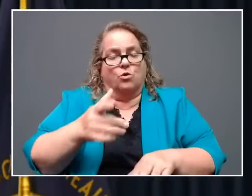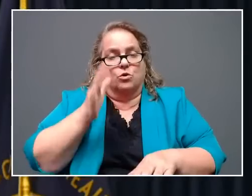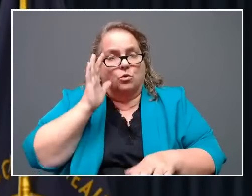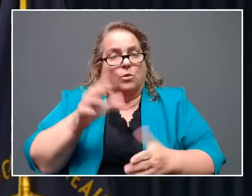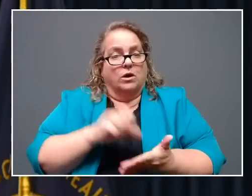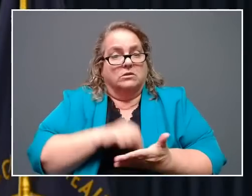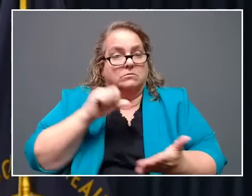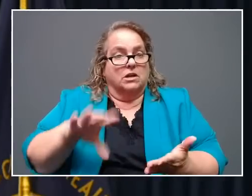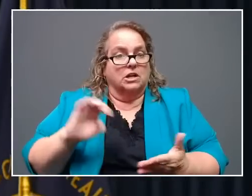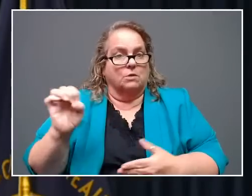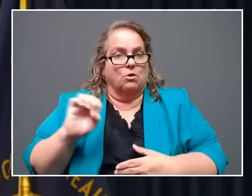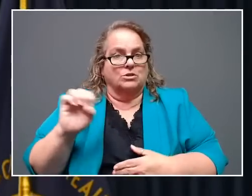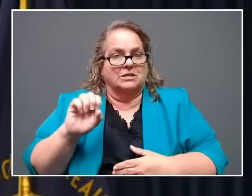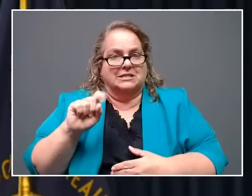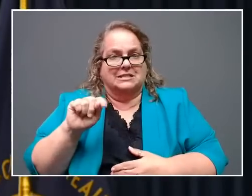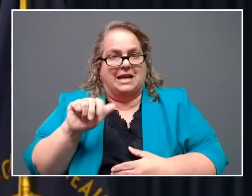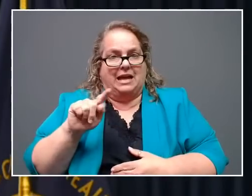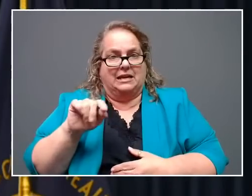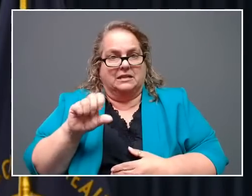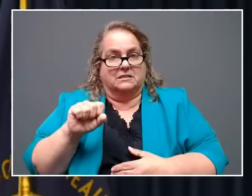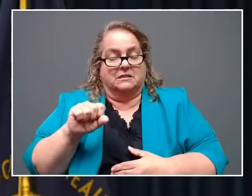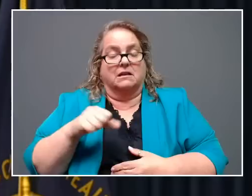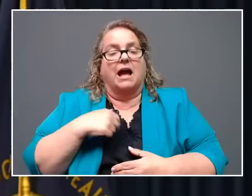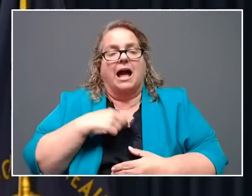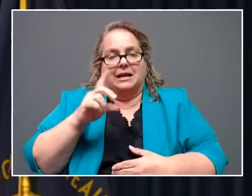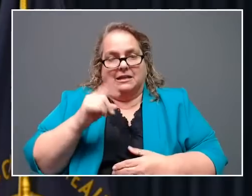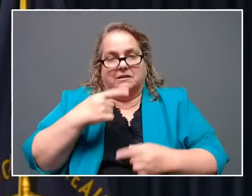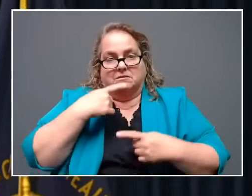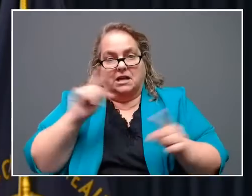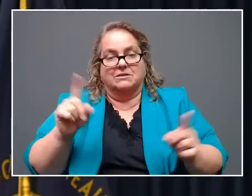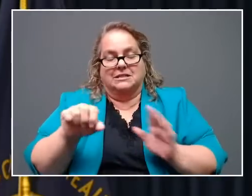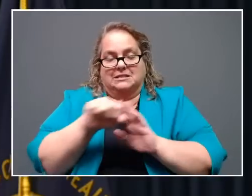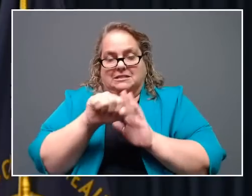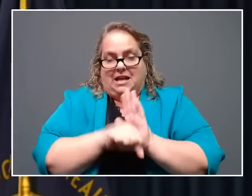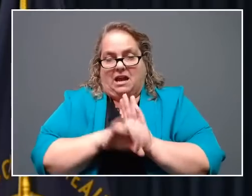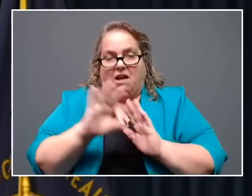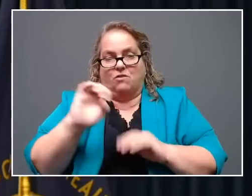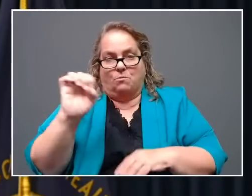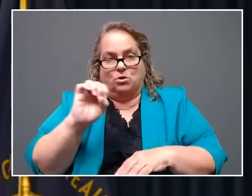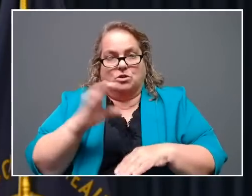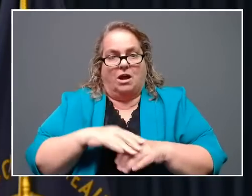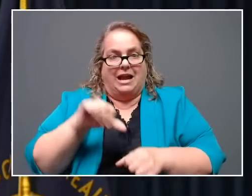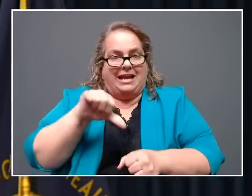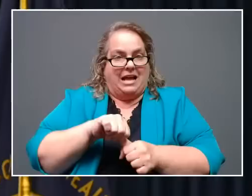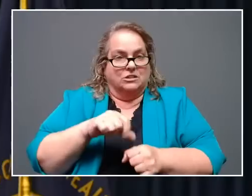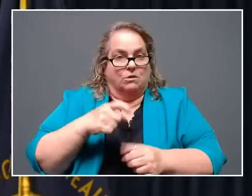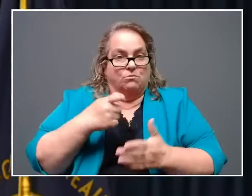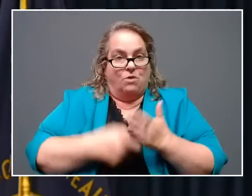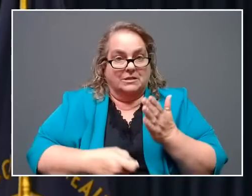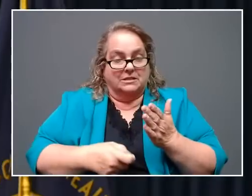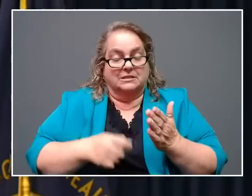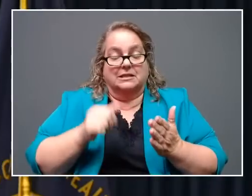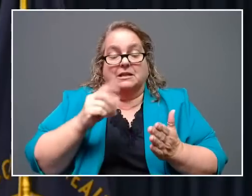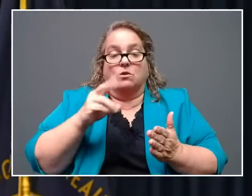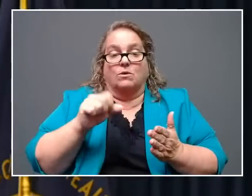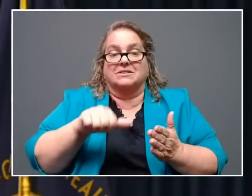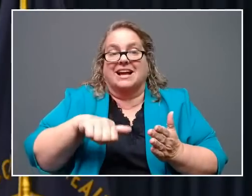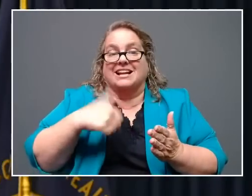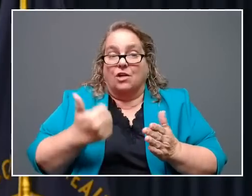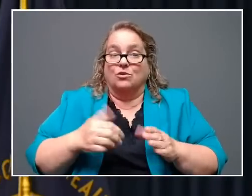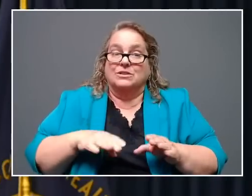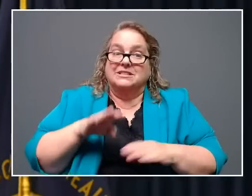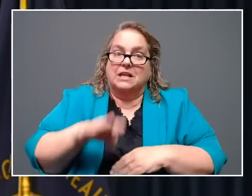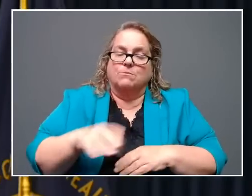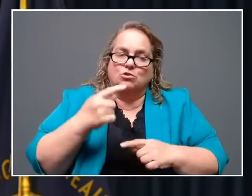Yeah, I did declare a state of emergency on gas prices. It was just another step to try to take